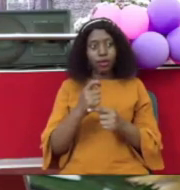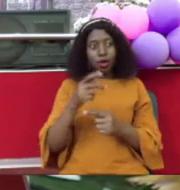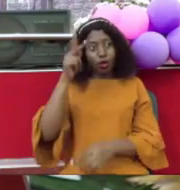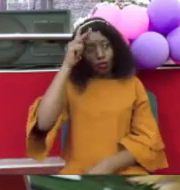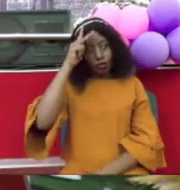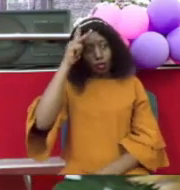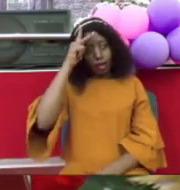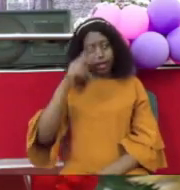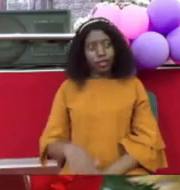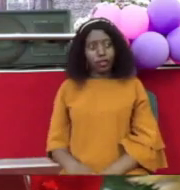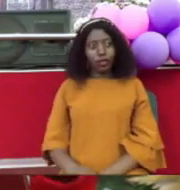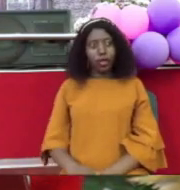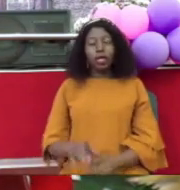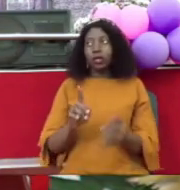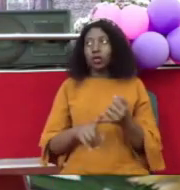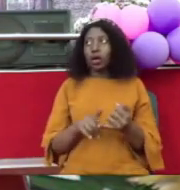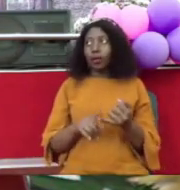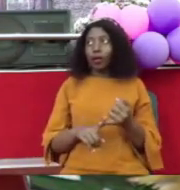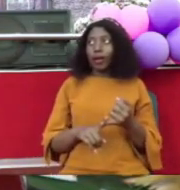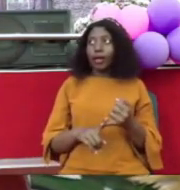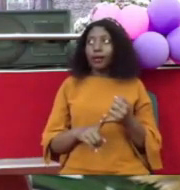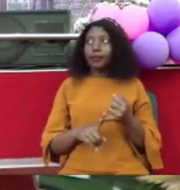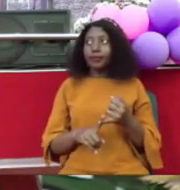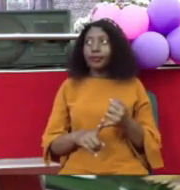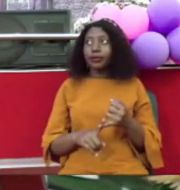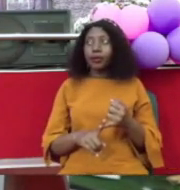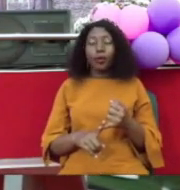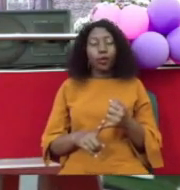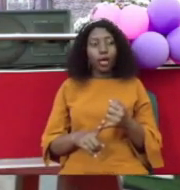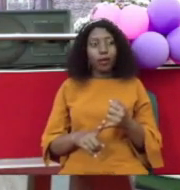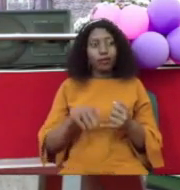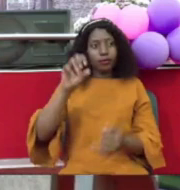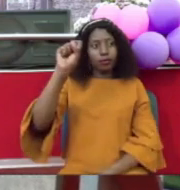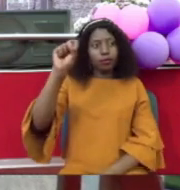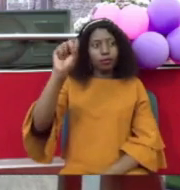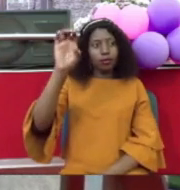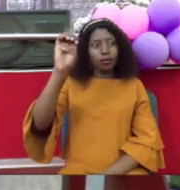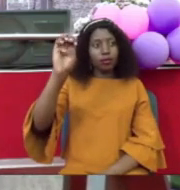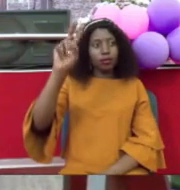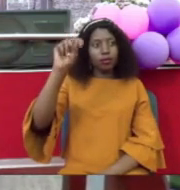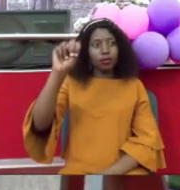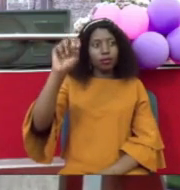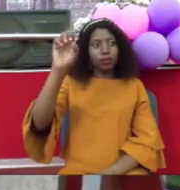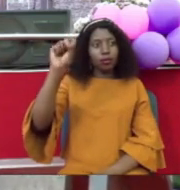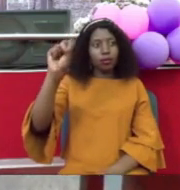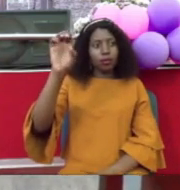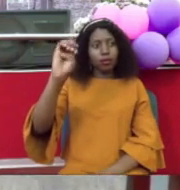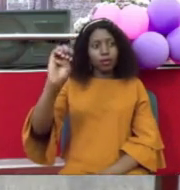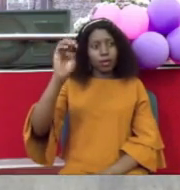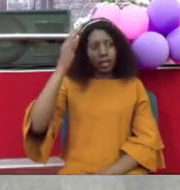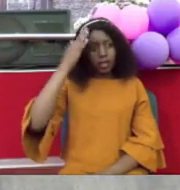sense knowledge. Kuna ile maarifa ya kuwazia ama kufikiria tu. Like what we study in school, in